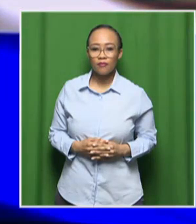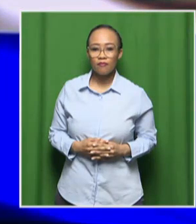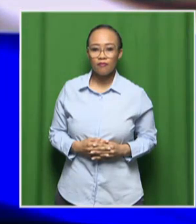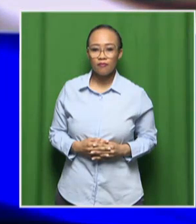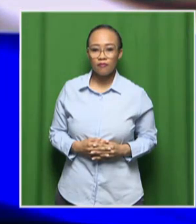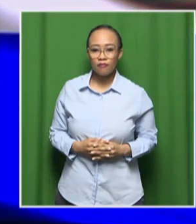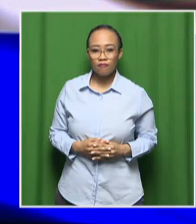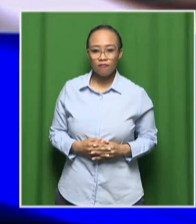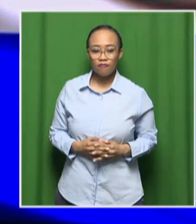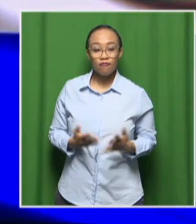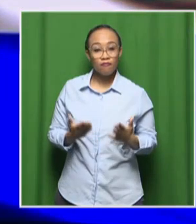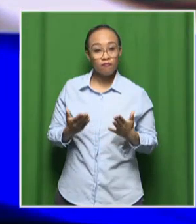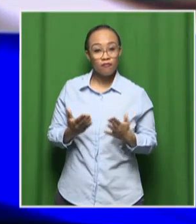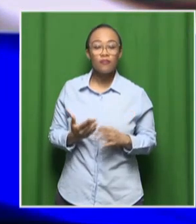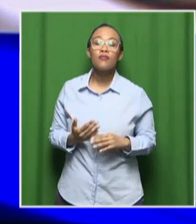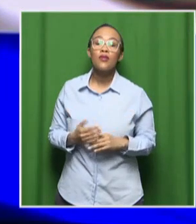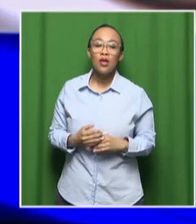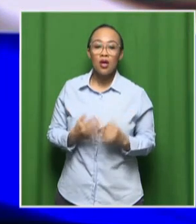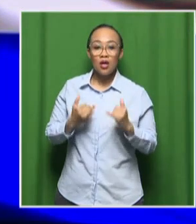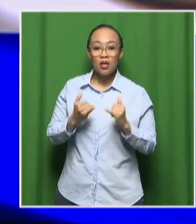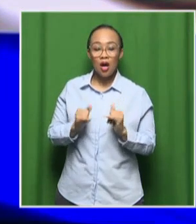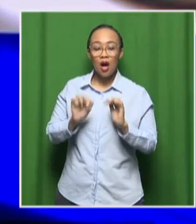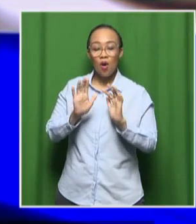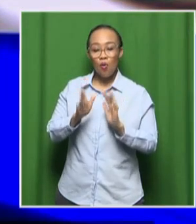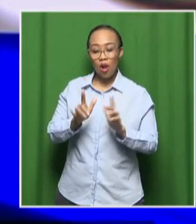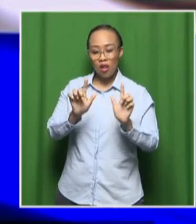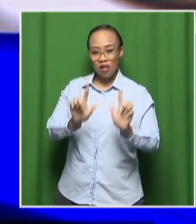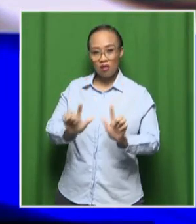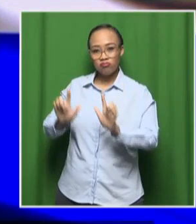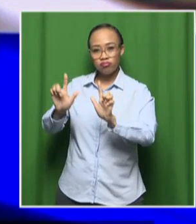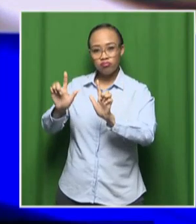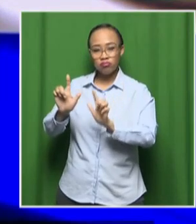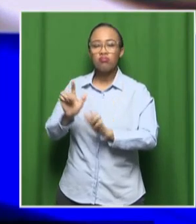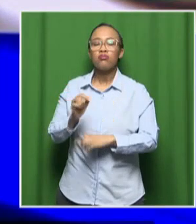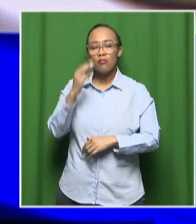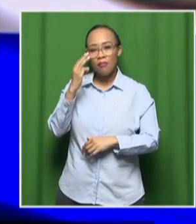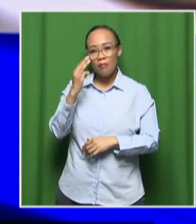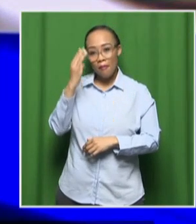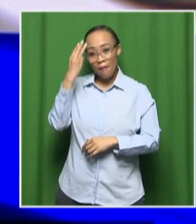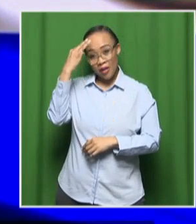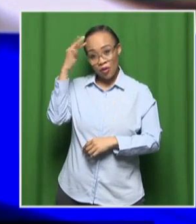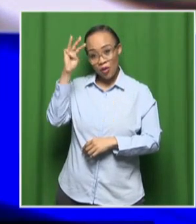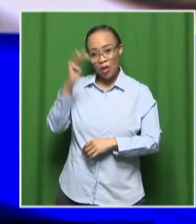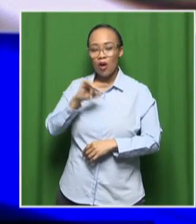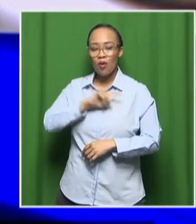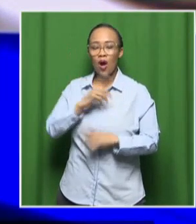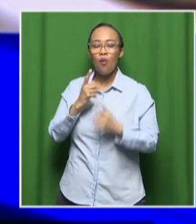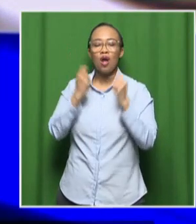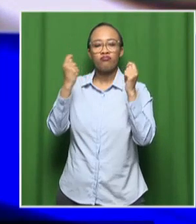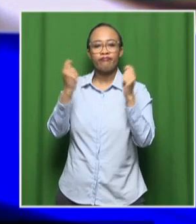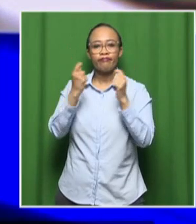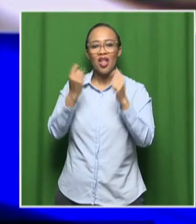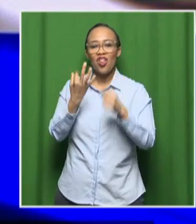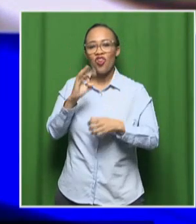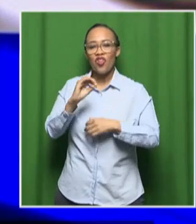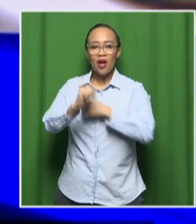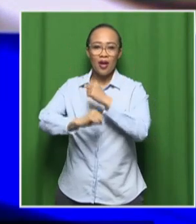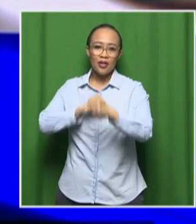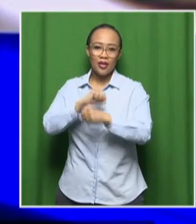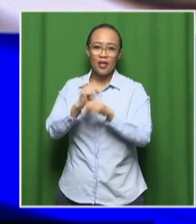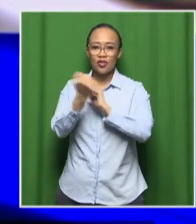Right, and as indicated, let's take you to Pretoria now as we mark 30 years of the country's democracy this Heritage Month. We also